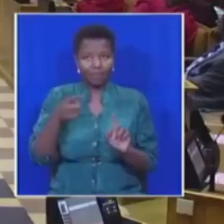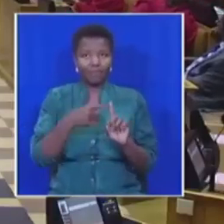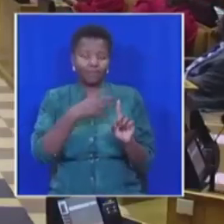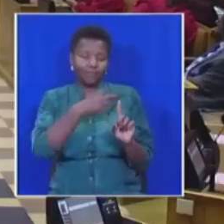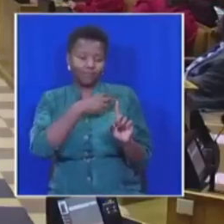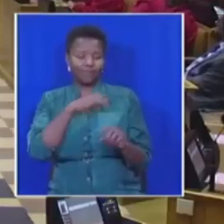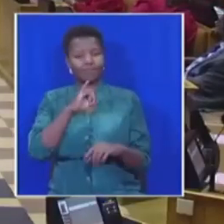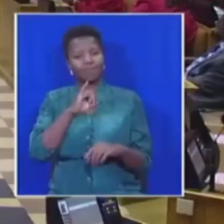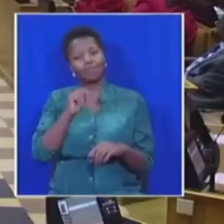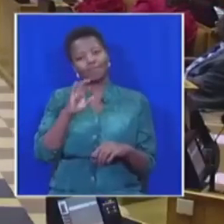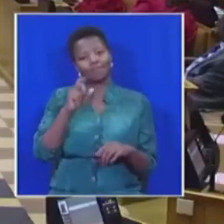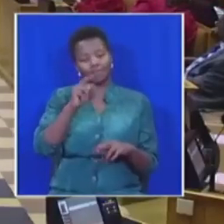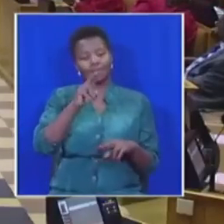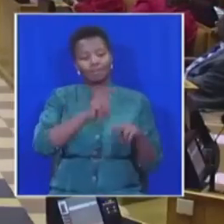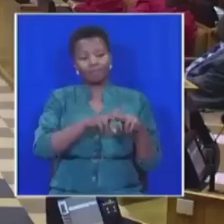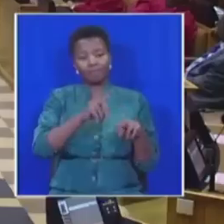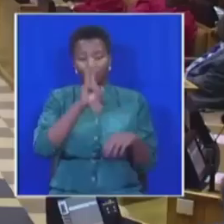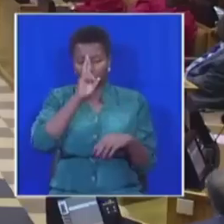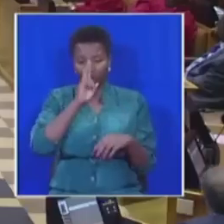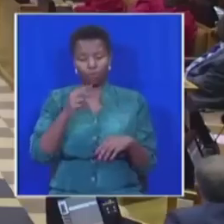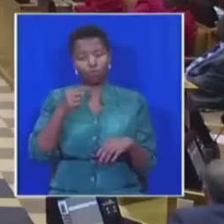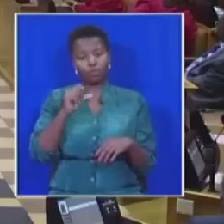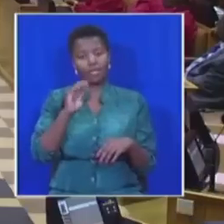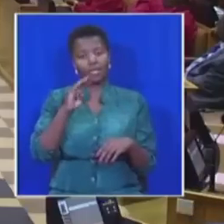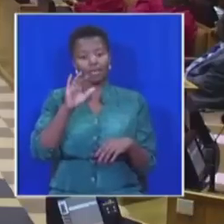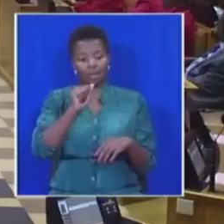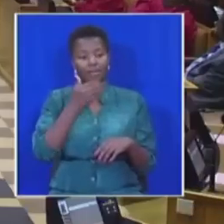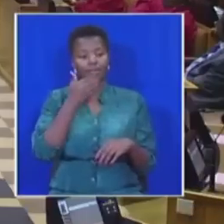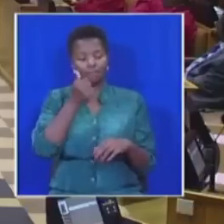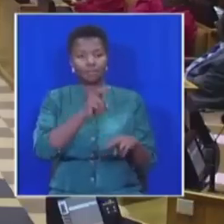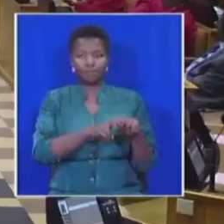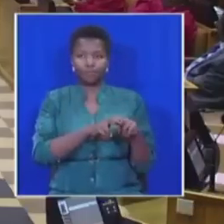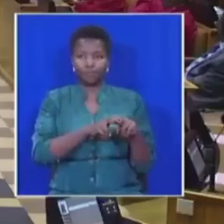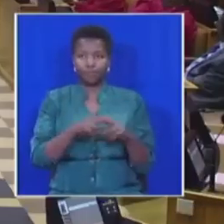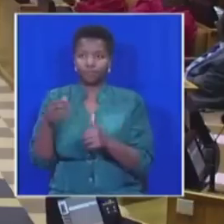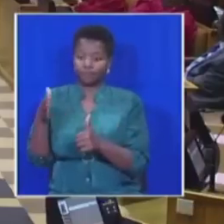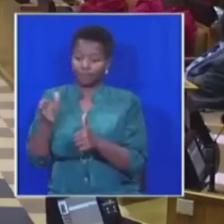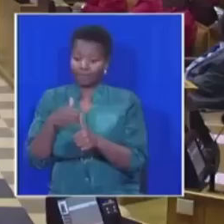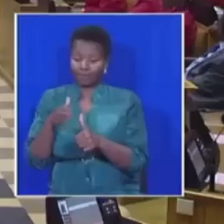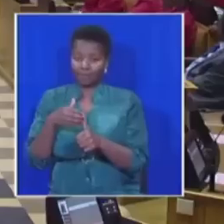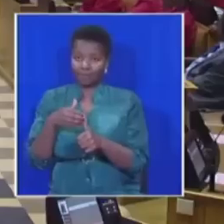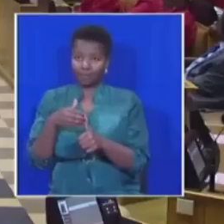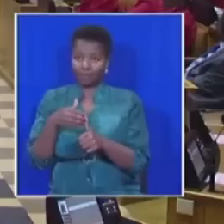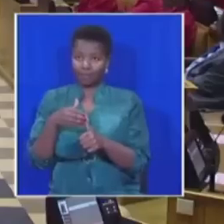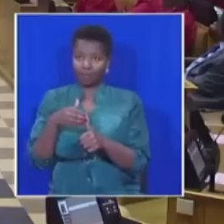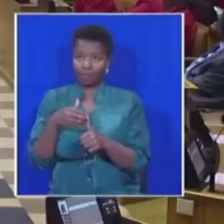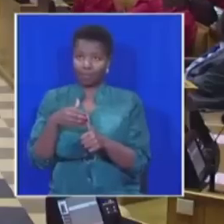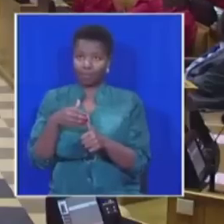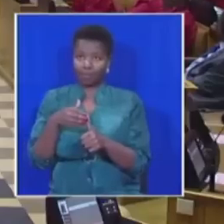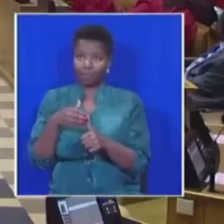of order also. Honorable Gigaba, please take your seat. Firstly, there is no collision.